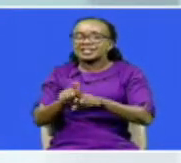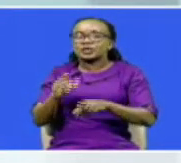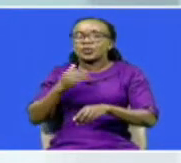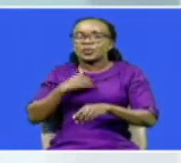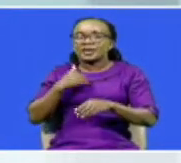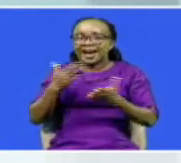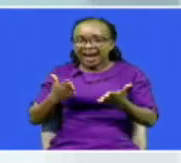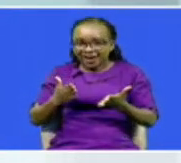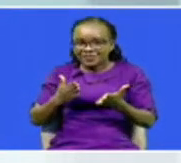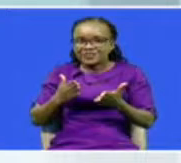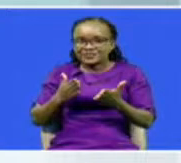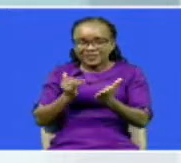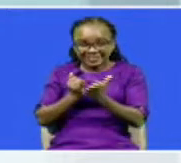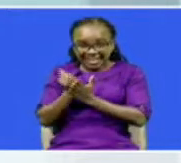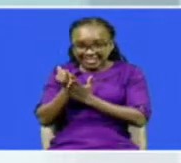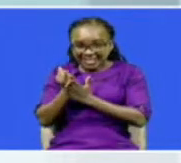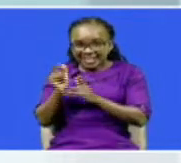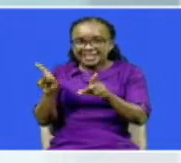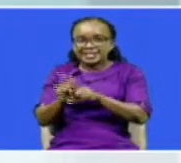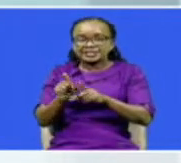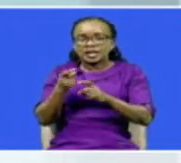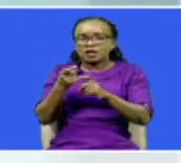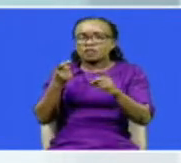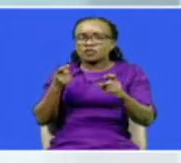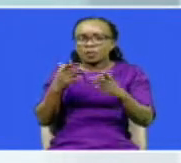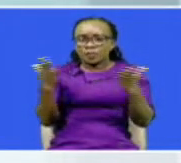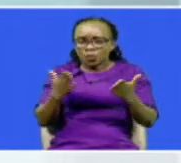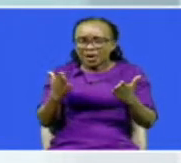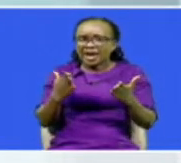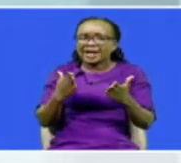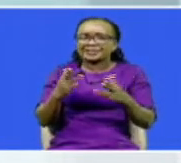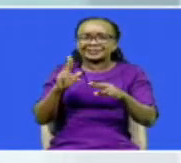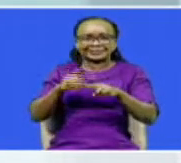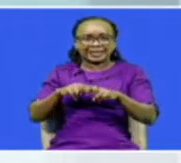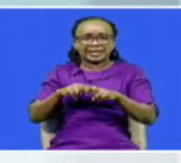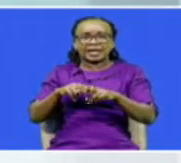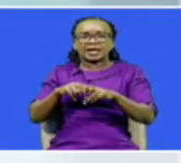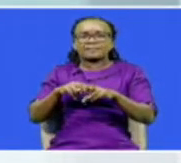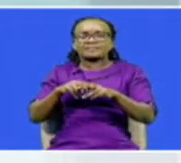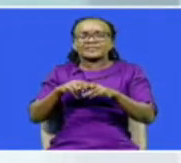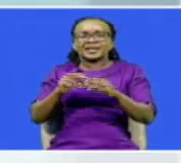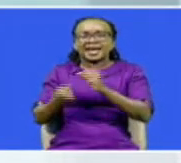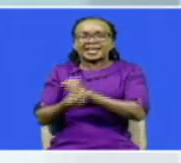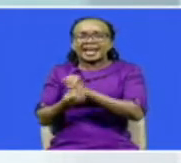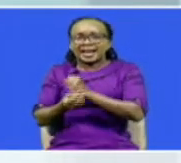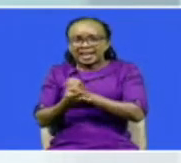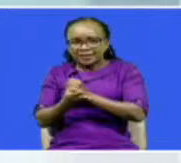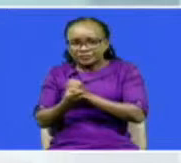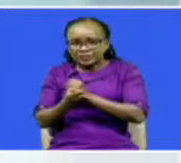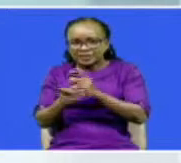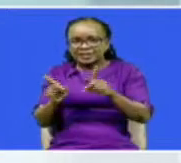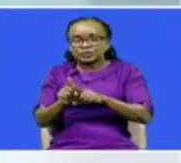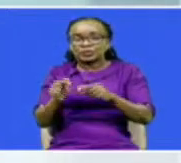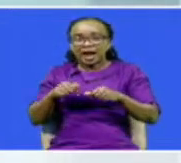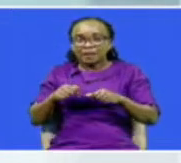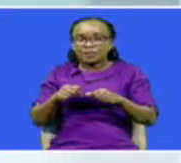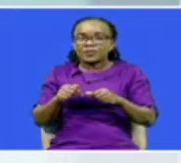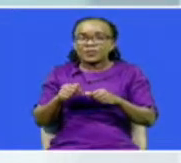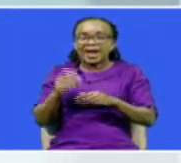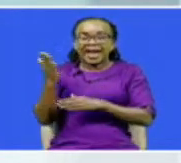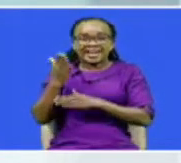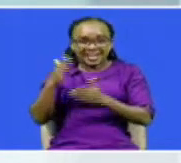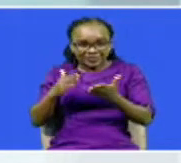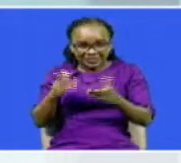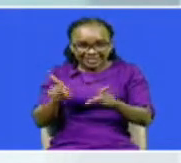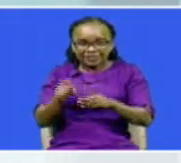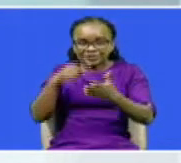his intelligence. I respect that. So from where he sits, he advised me that let's not come off aggressive towards the moles. Yeah.